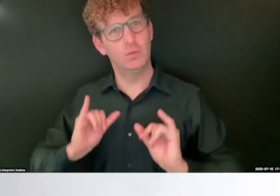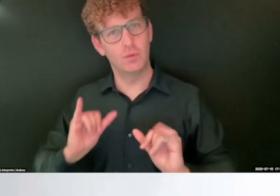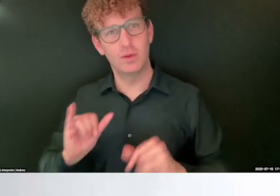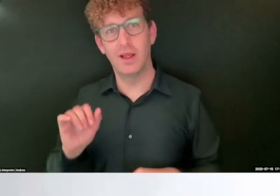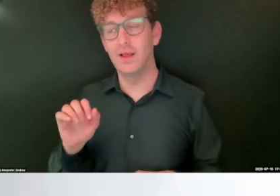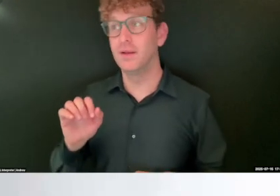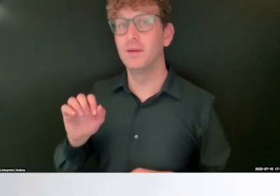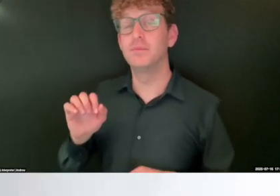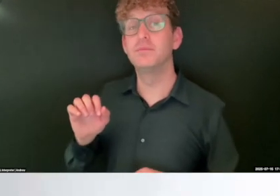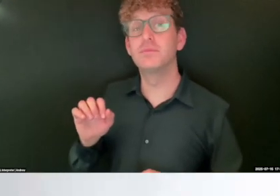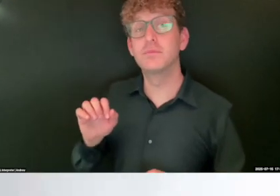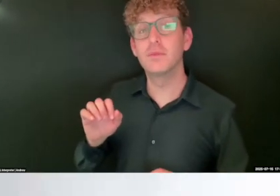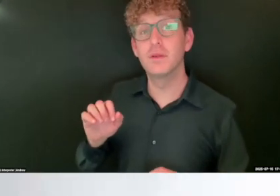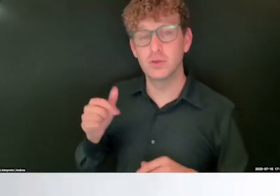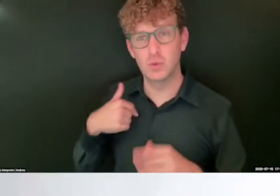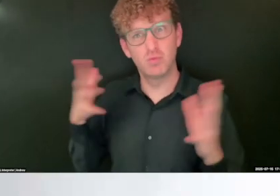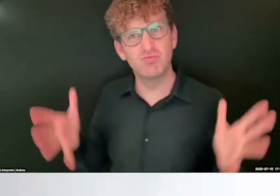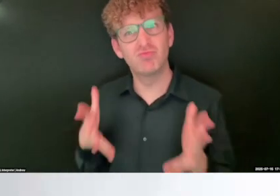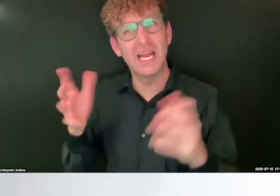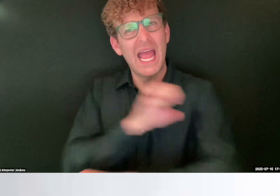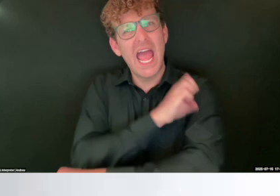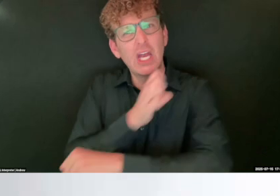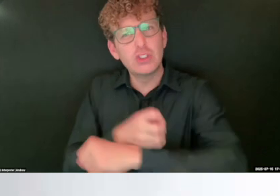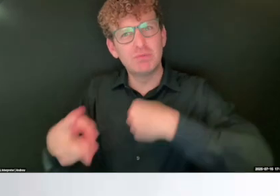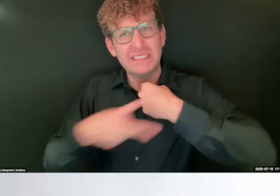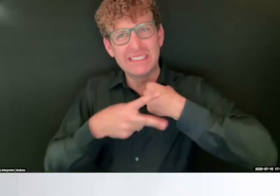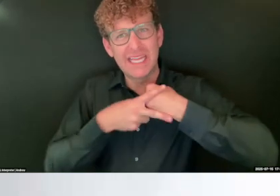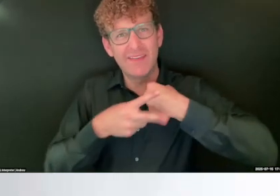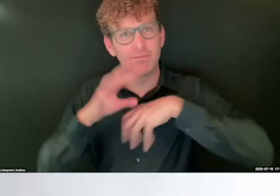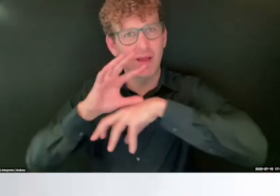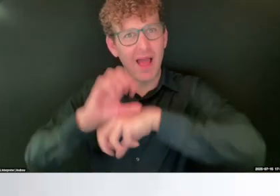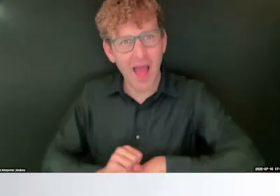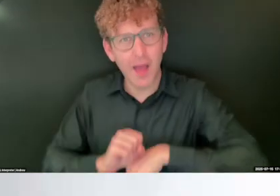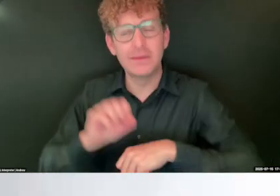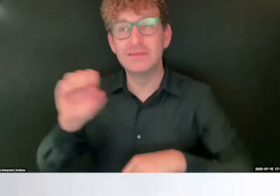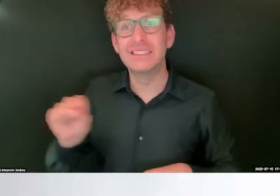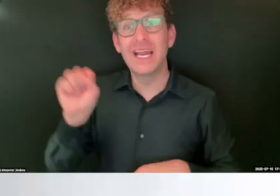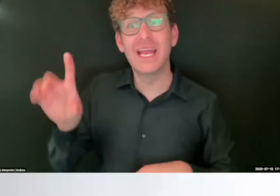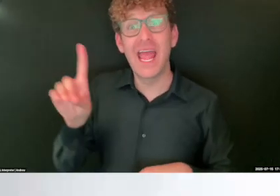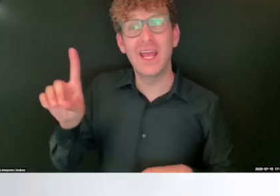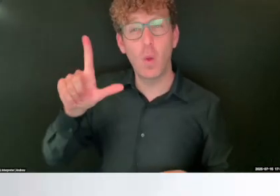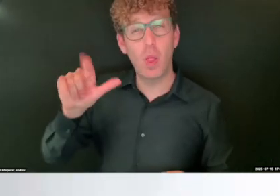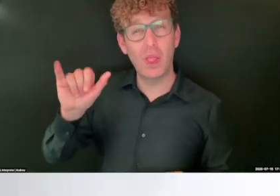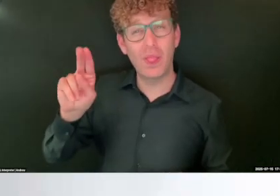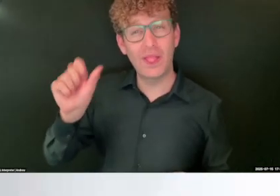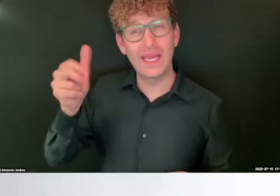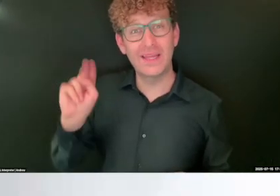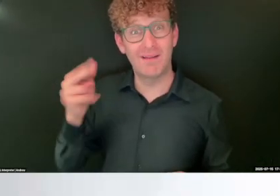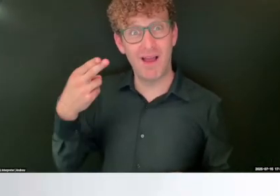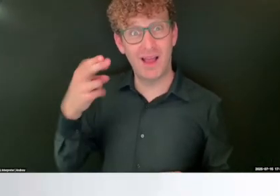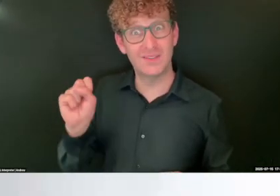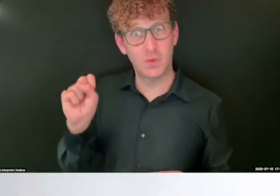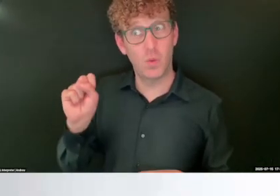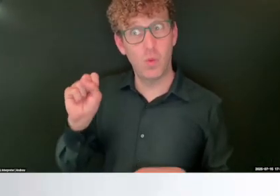bike access with safety training, building skills around responsibility and ownership. The El